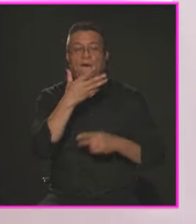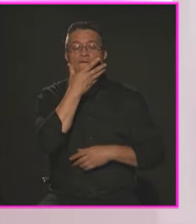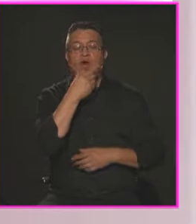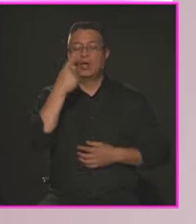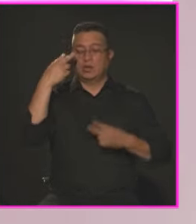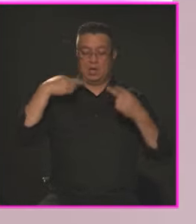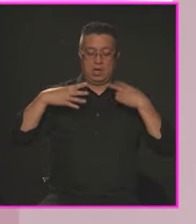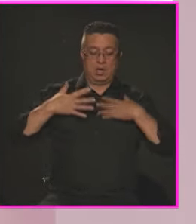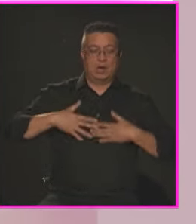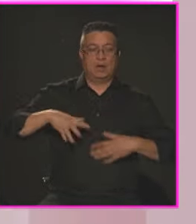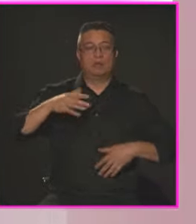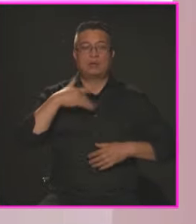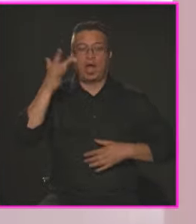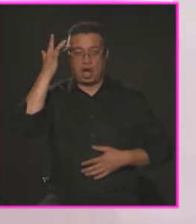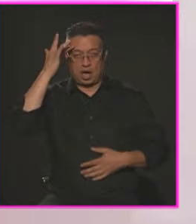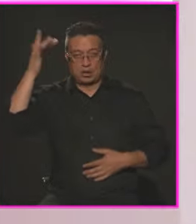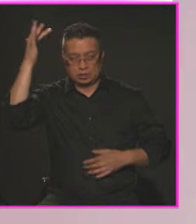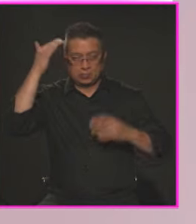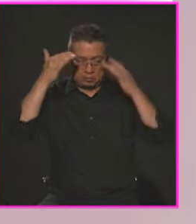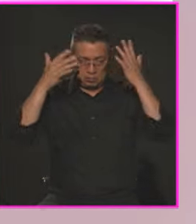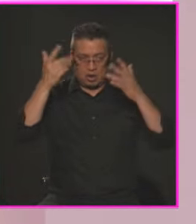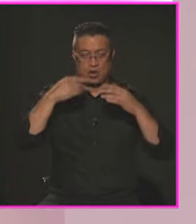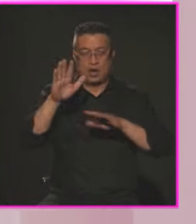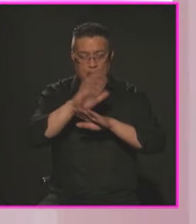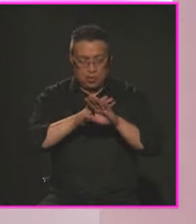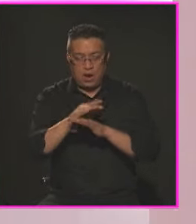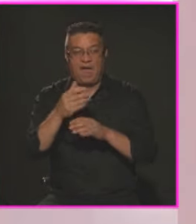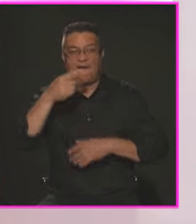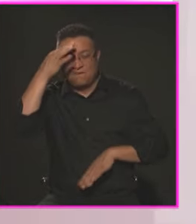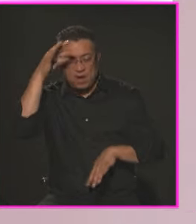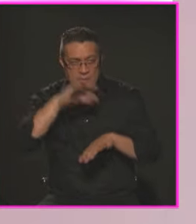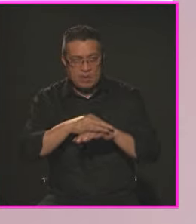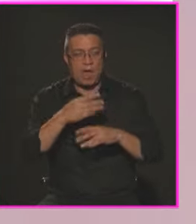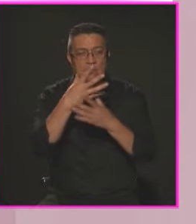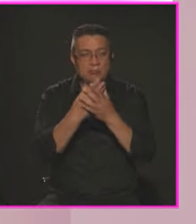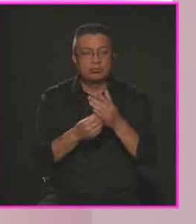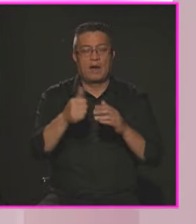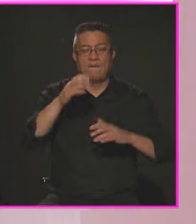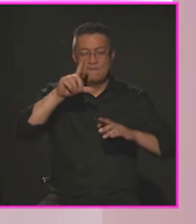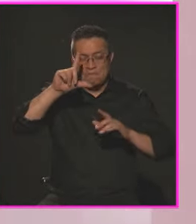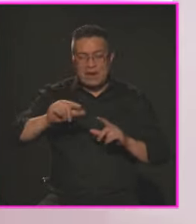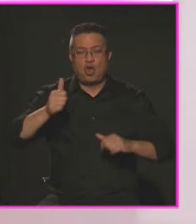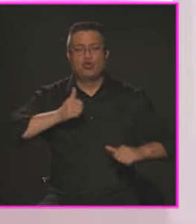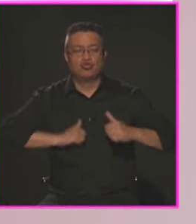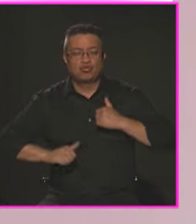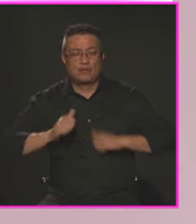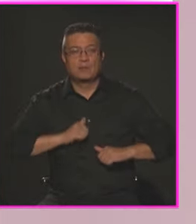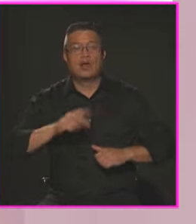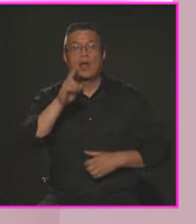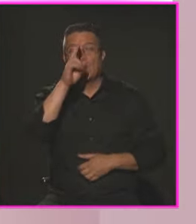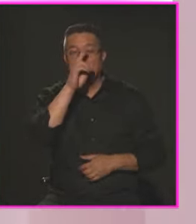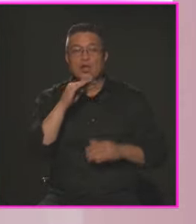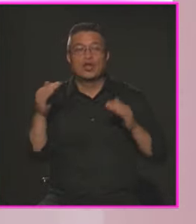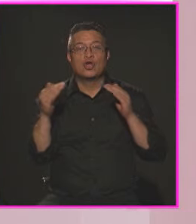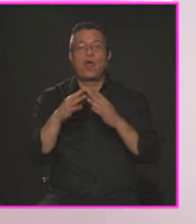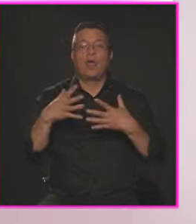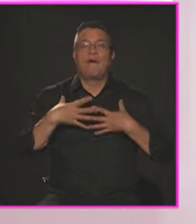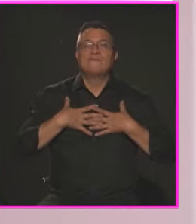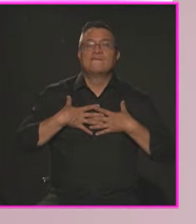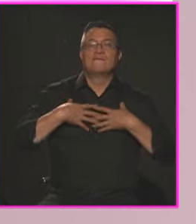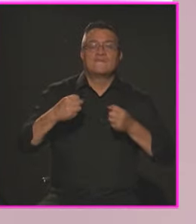disease, to the amelioration of suffering, just as though fanatics were not simultaneously engaged in